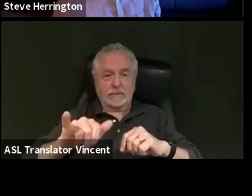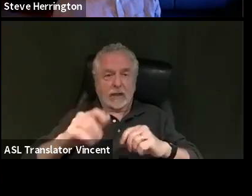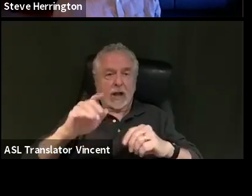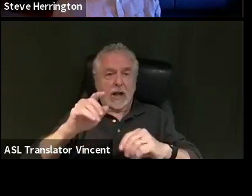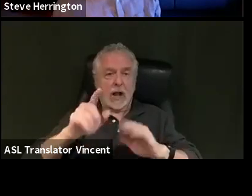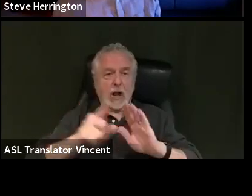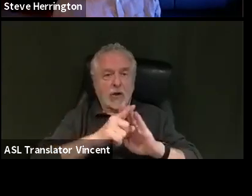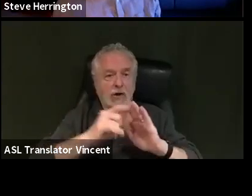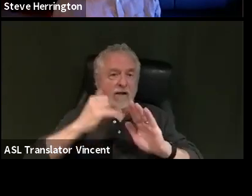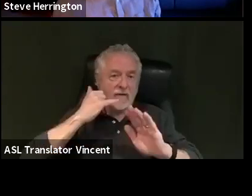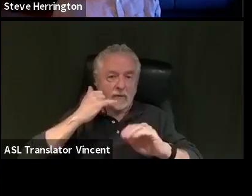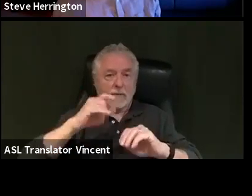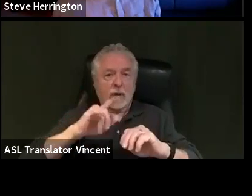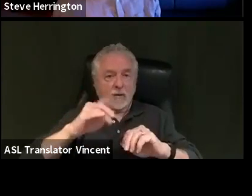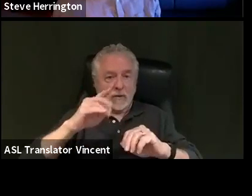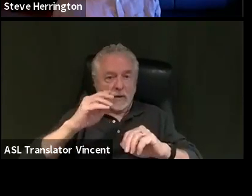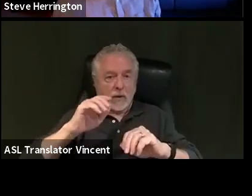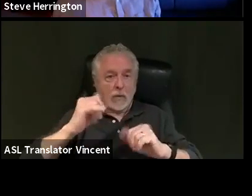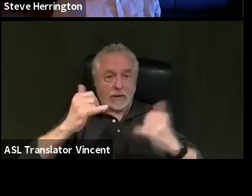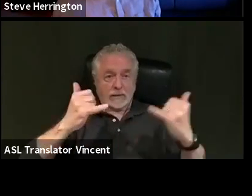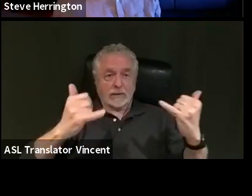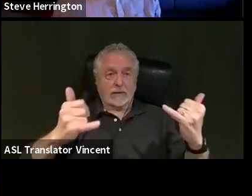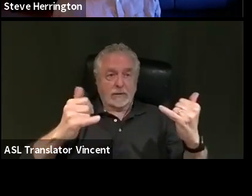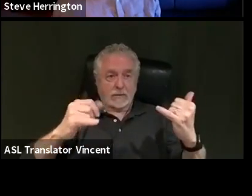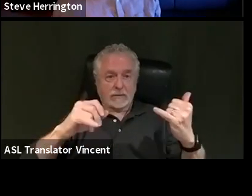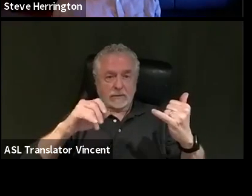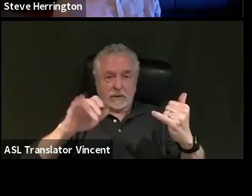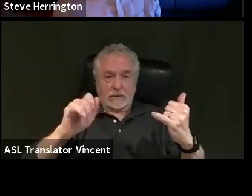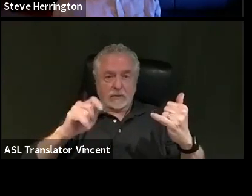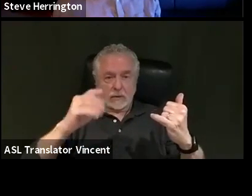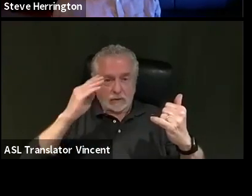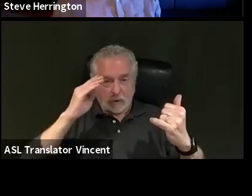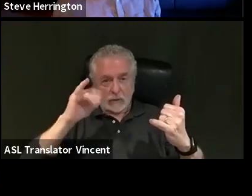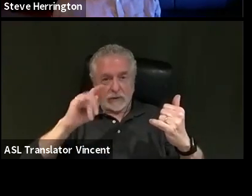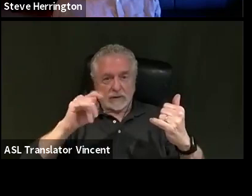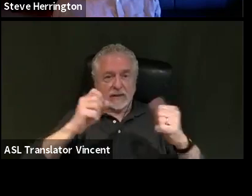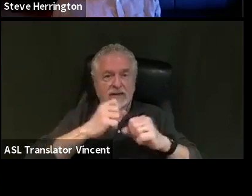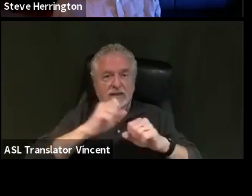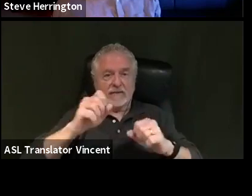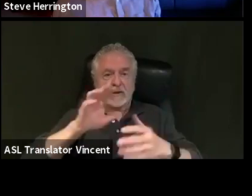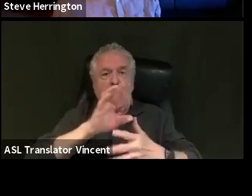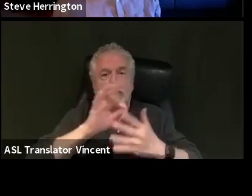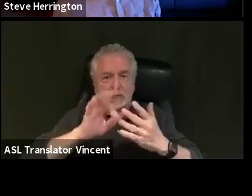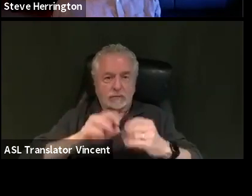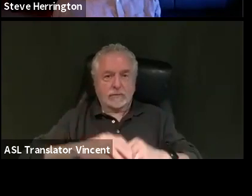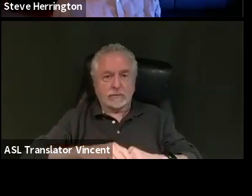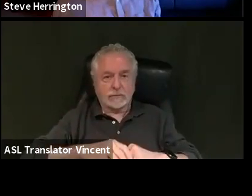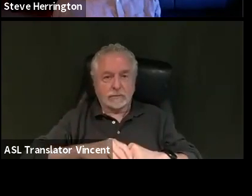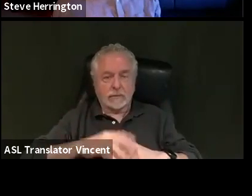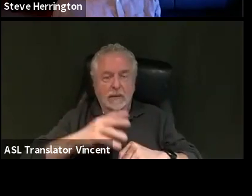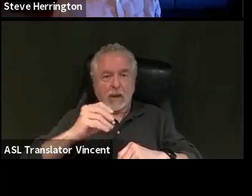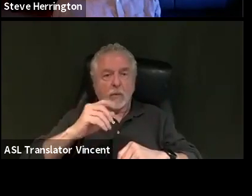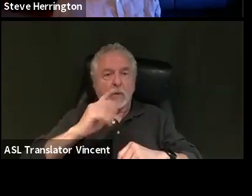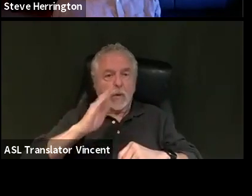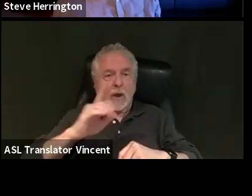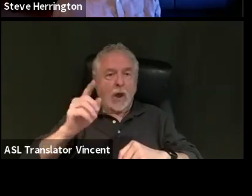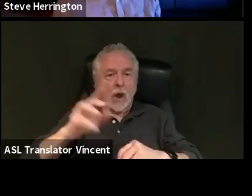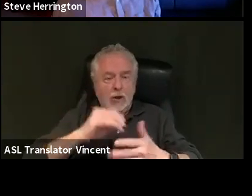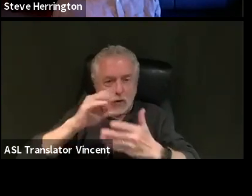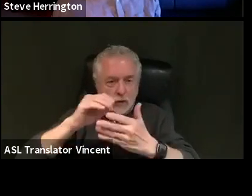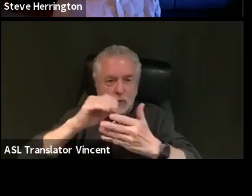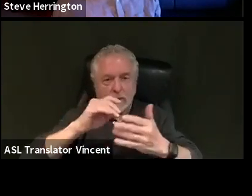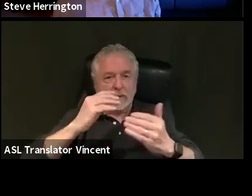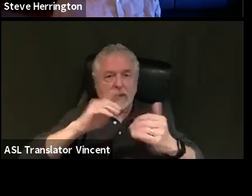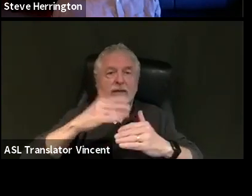alert on our phones. But I hope for right now, it seems at least we know it's the safest option, and we'll all learn what